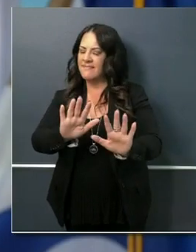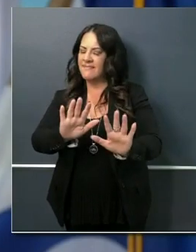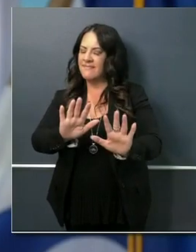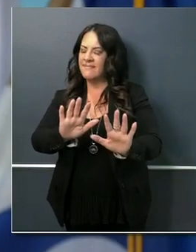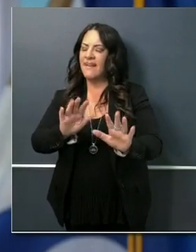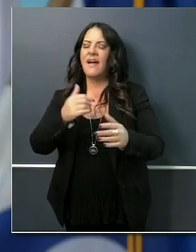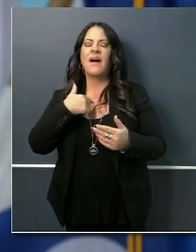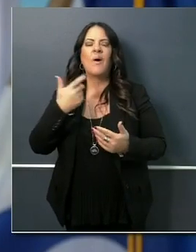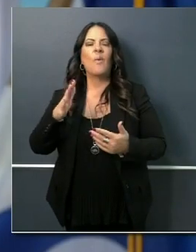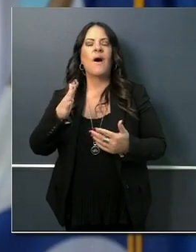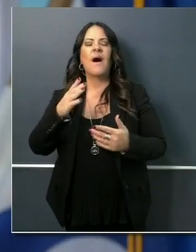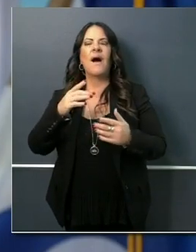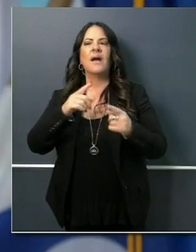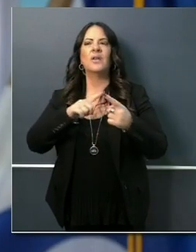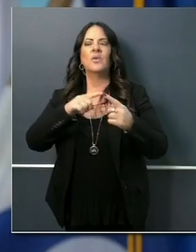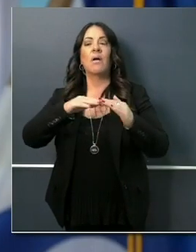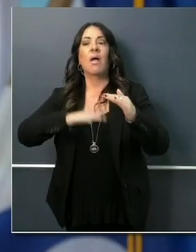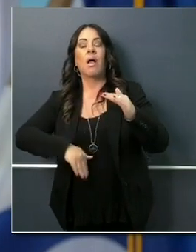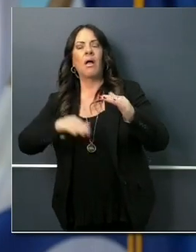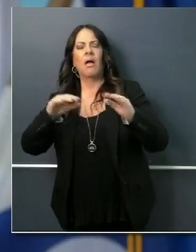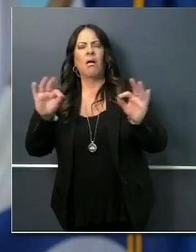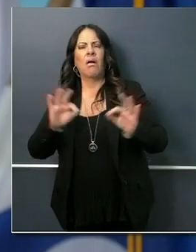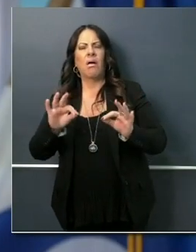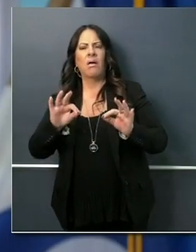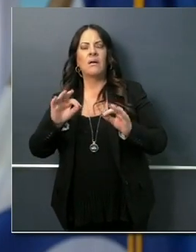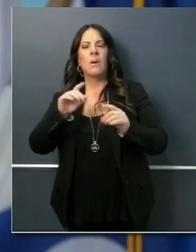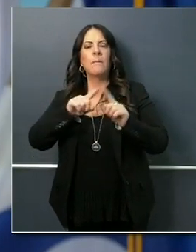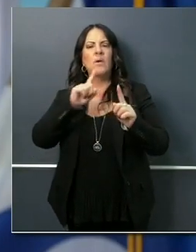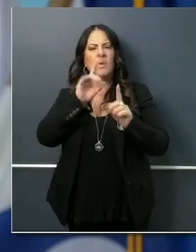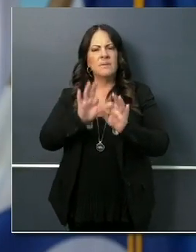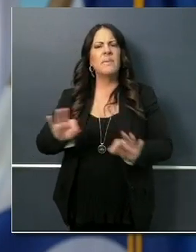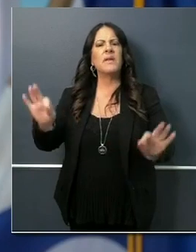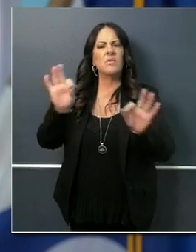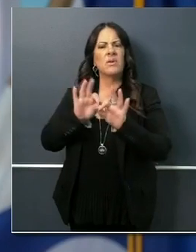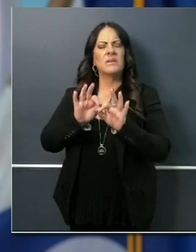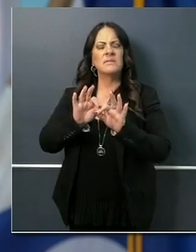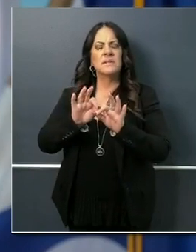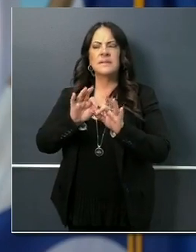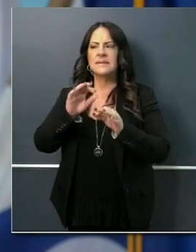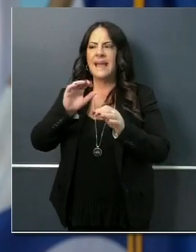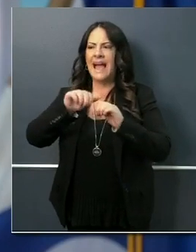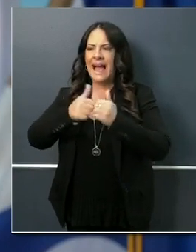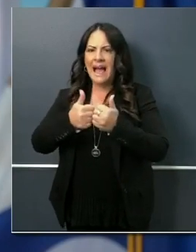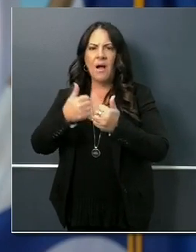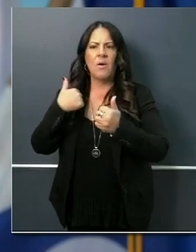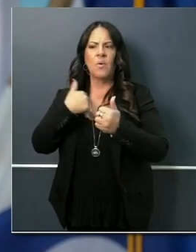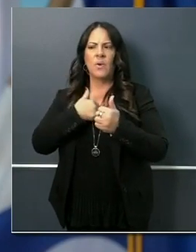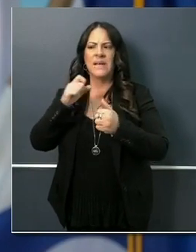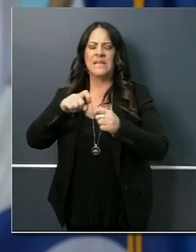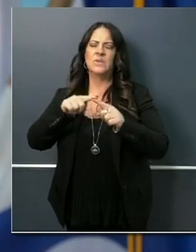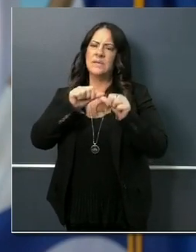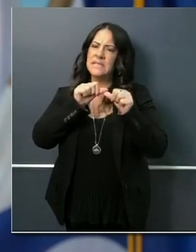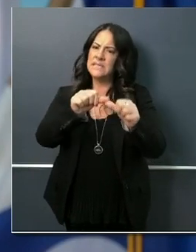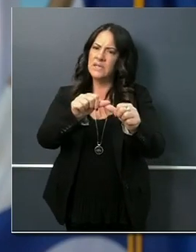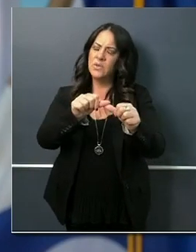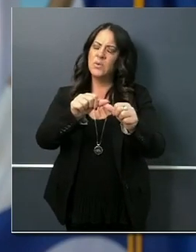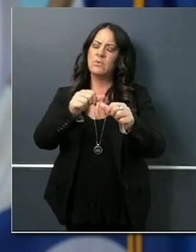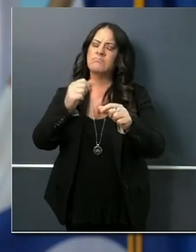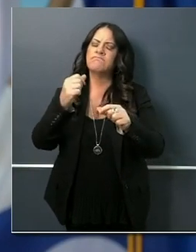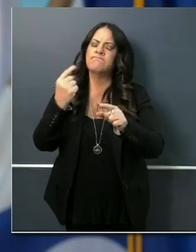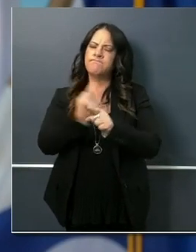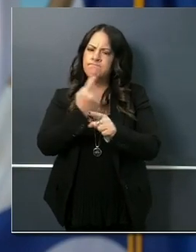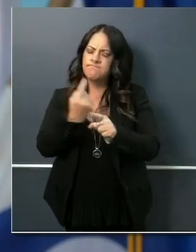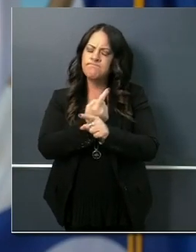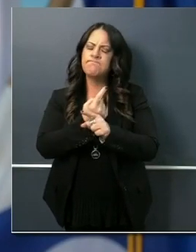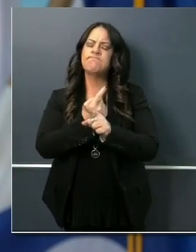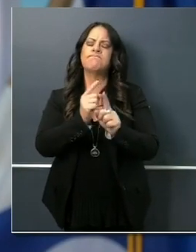don't want to understate the imperative of meeting this moment by continuing to practice appropriate